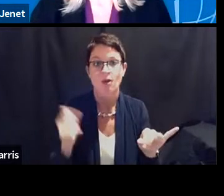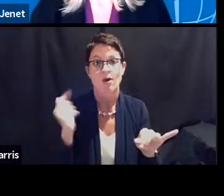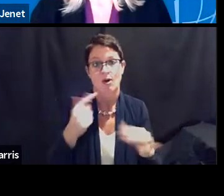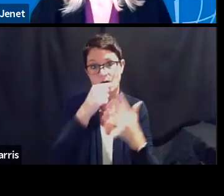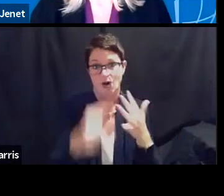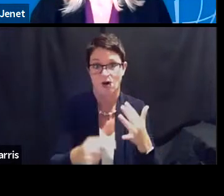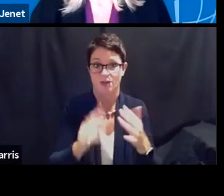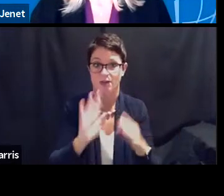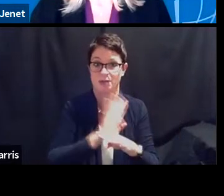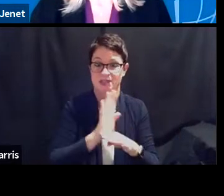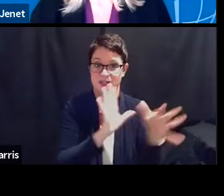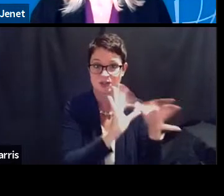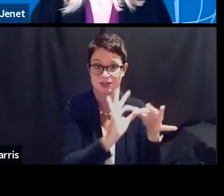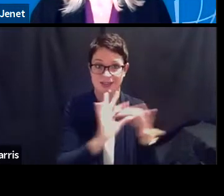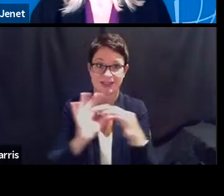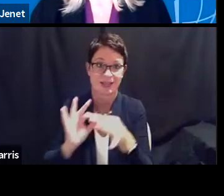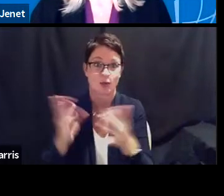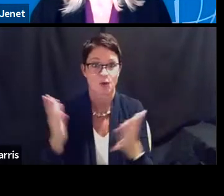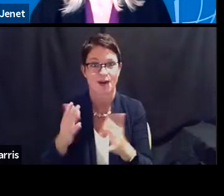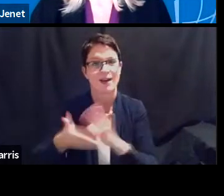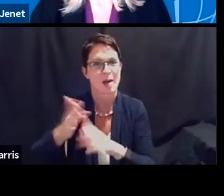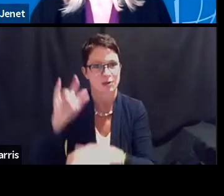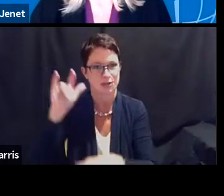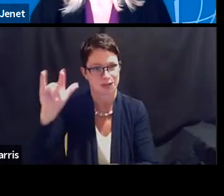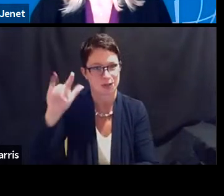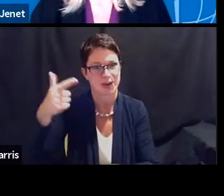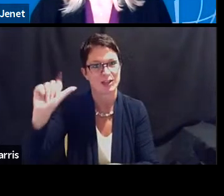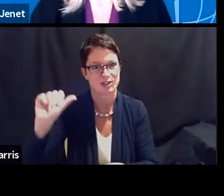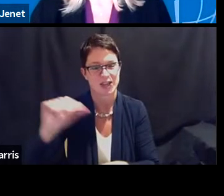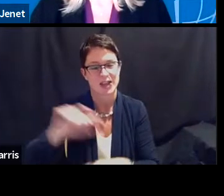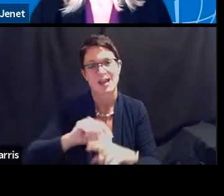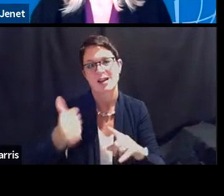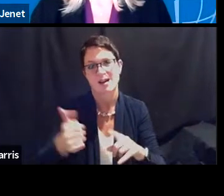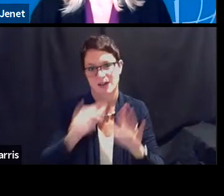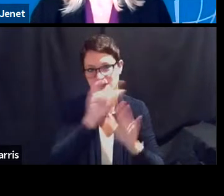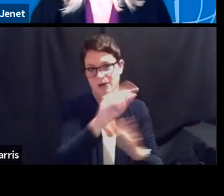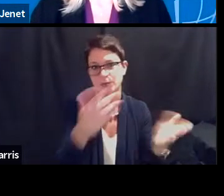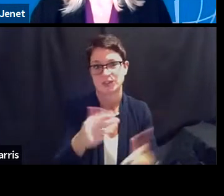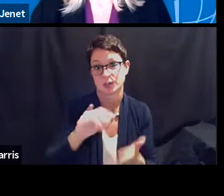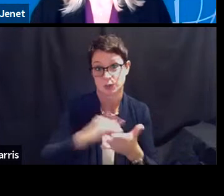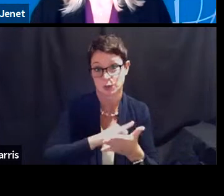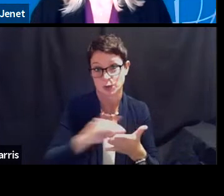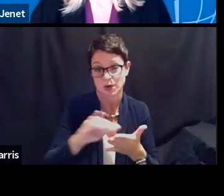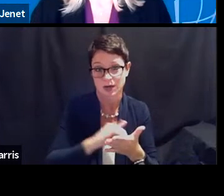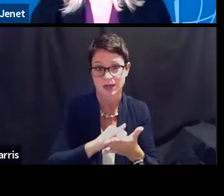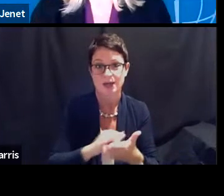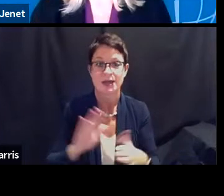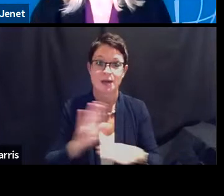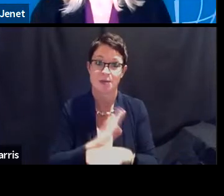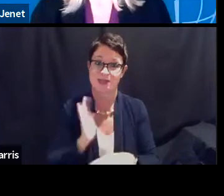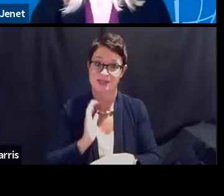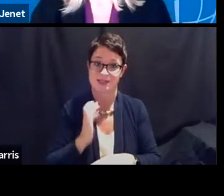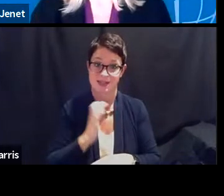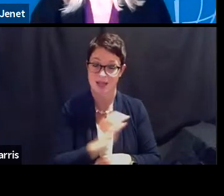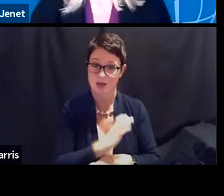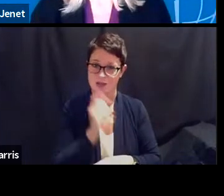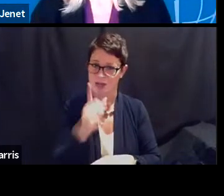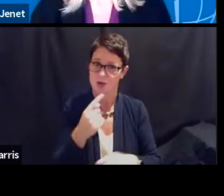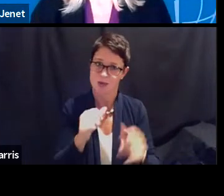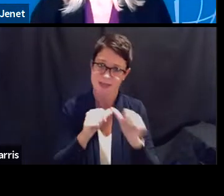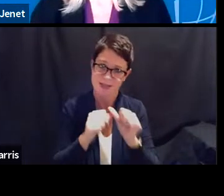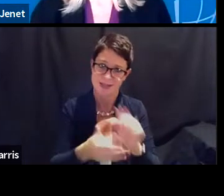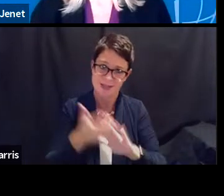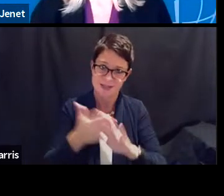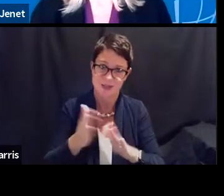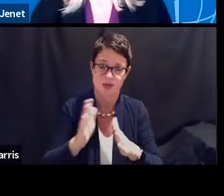industries are linked together in the operation of LaGuardia and the other airports in New York State. Thus, the Business Council is not only interested in the continued operation